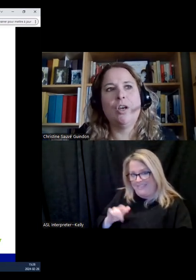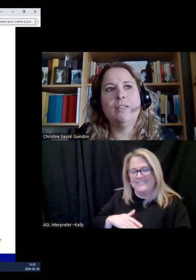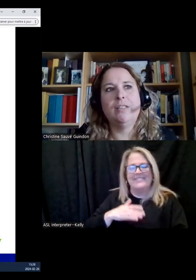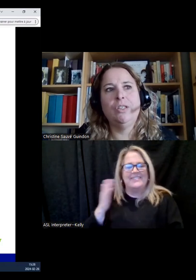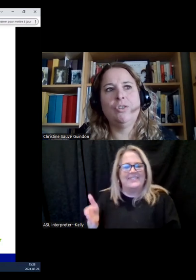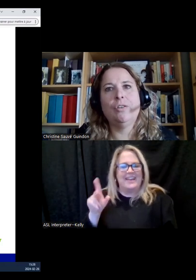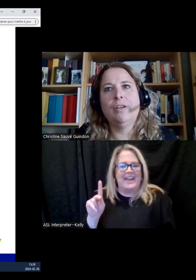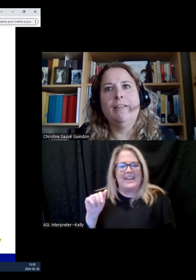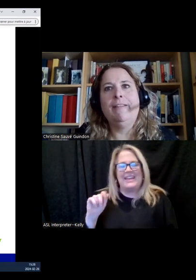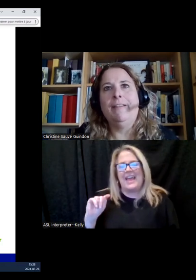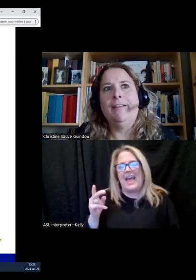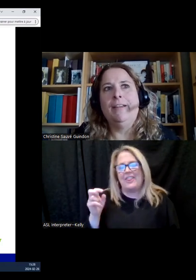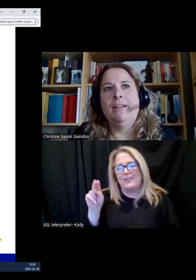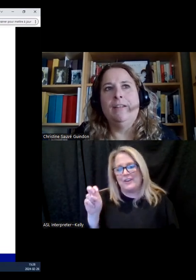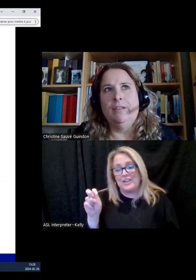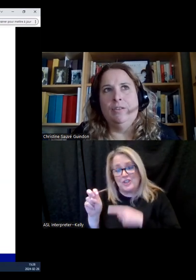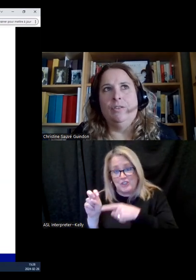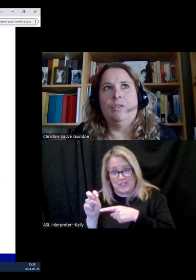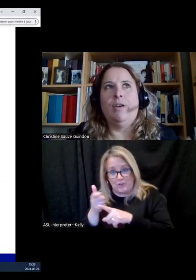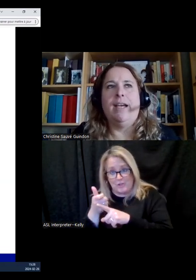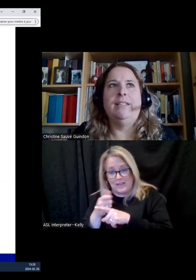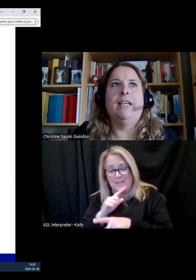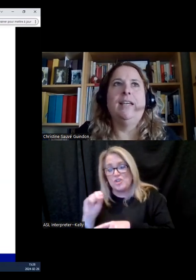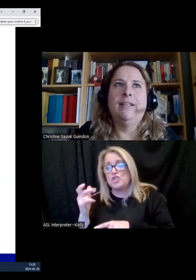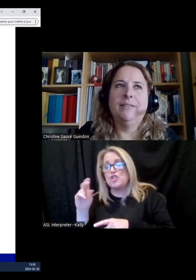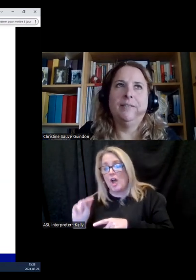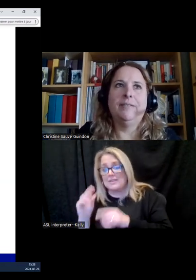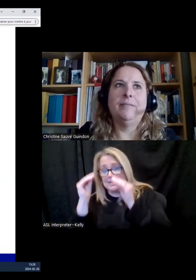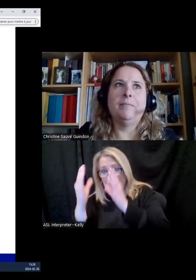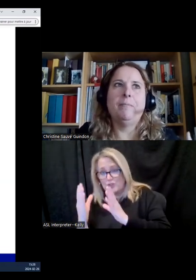teacher, Sean's teacher. So I asked